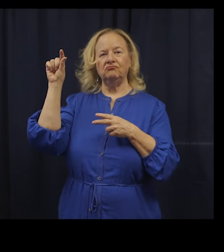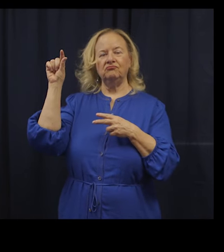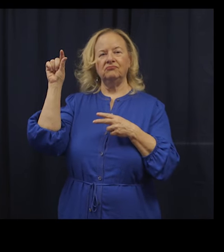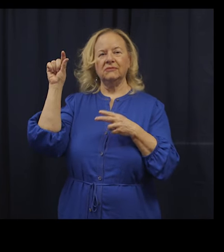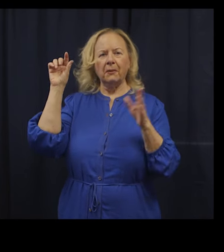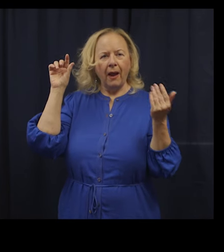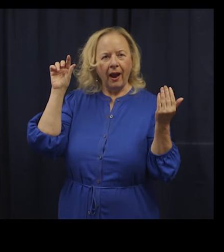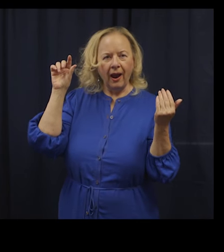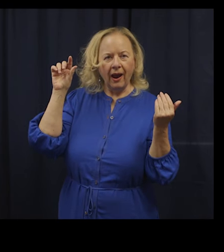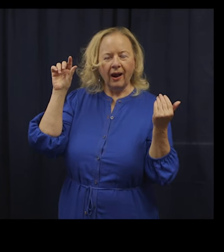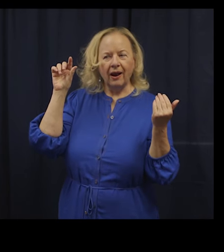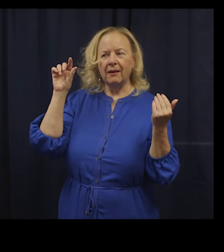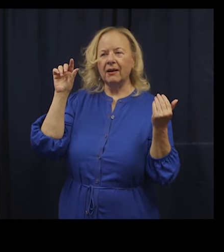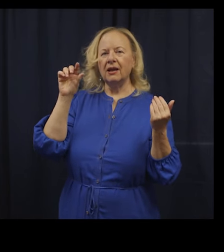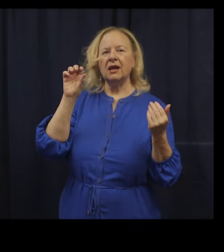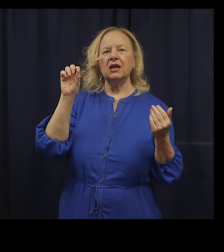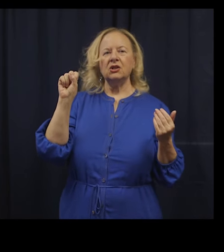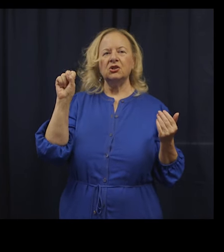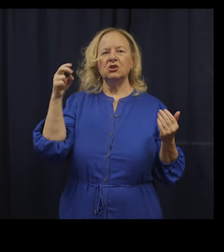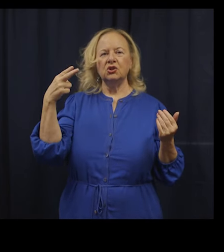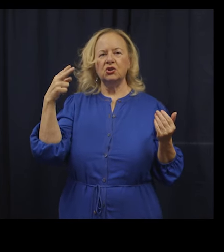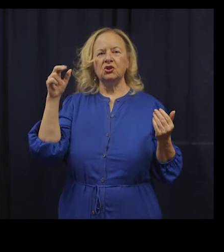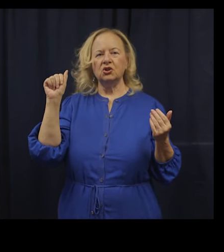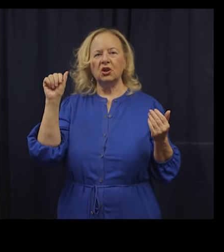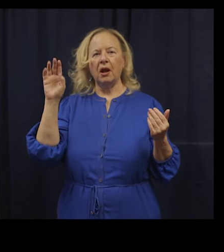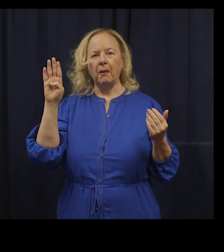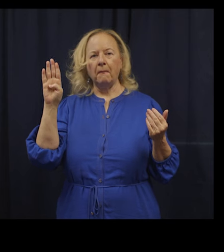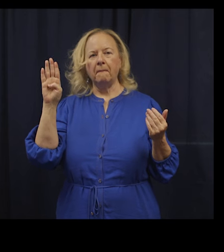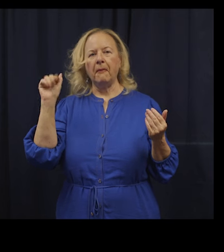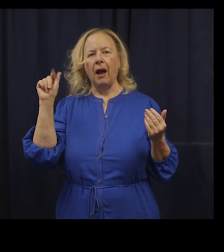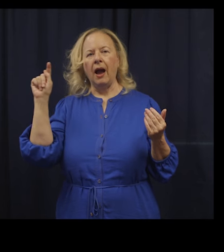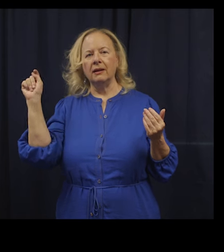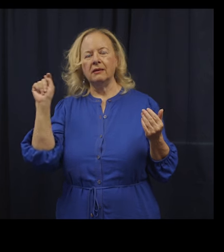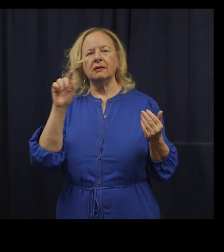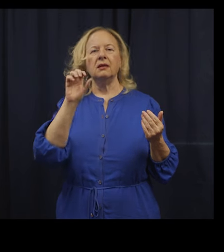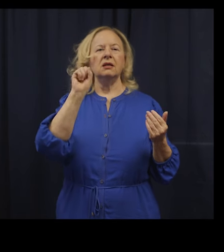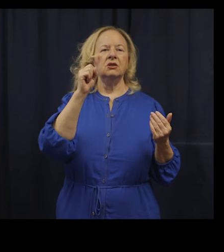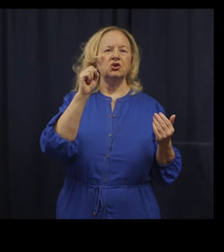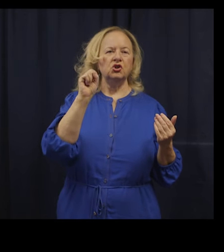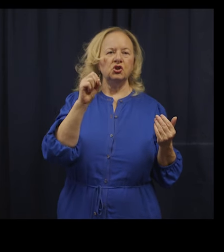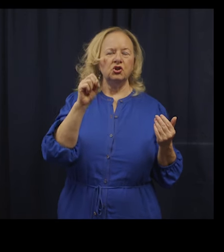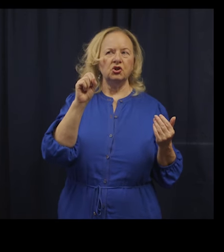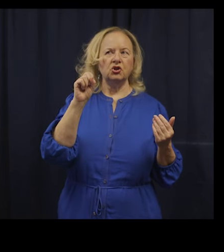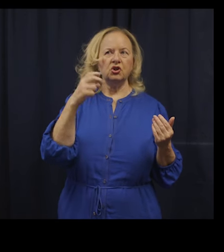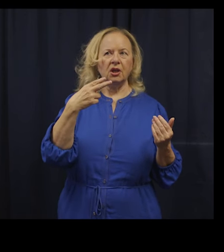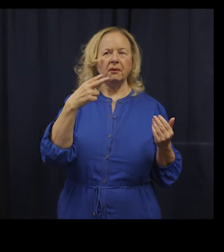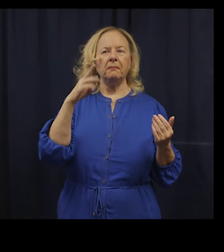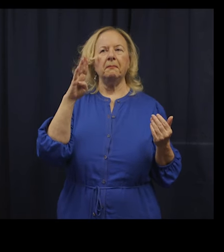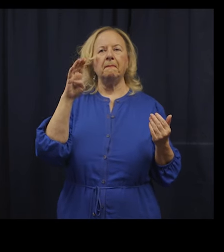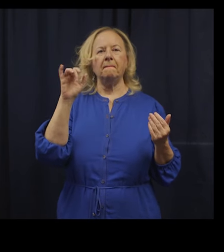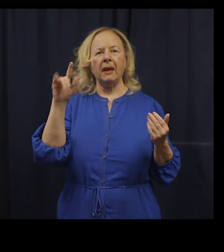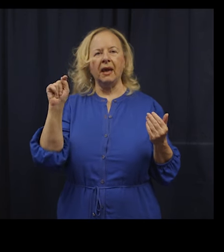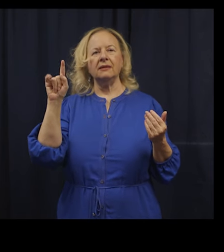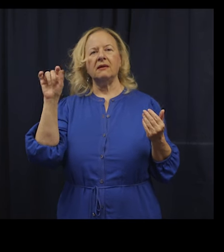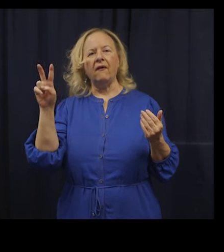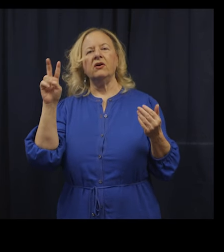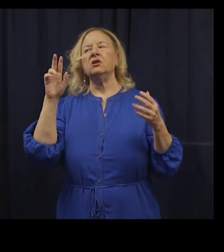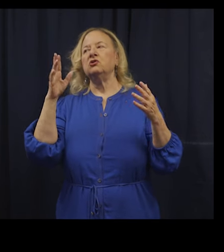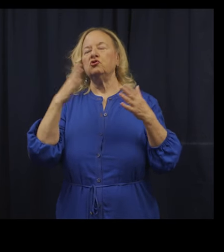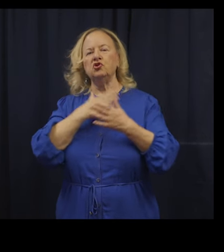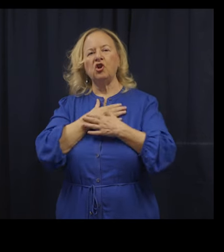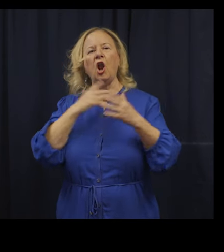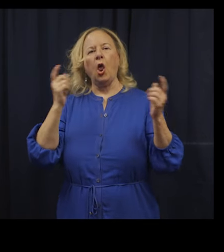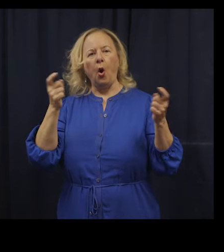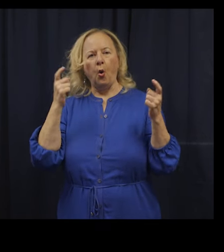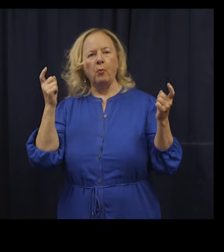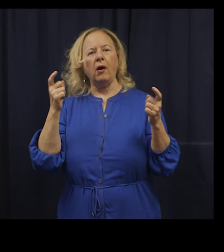Come on. Shabbat. You got the Shin, Beit Tov, Shabbat, and then Shalom. This is a picture I